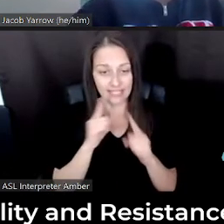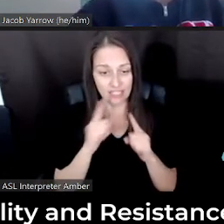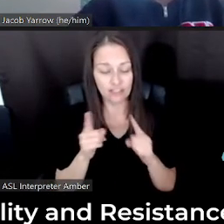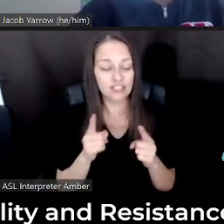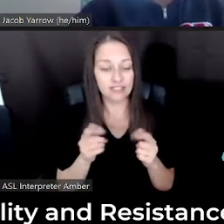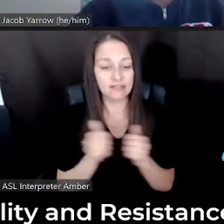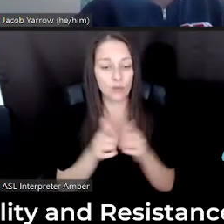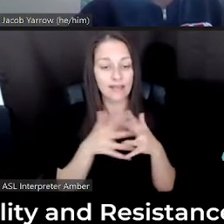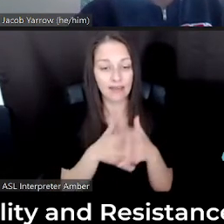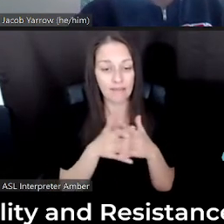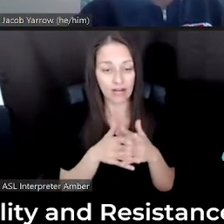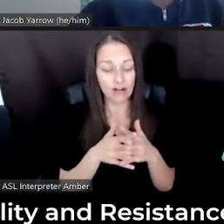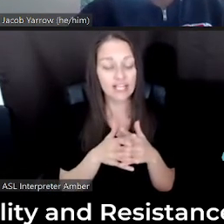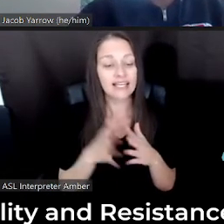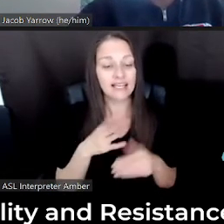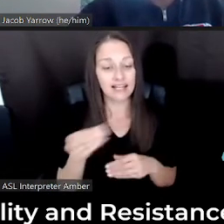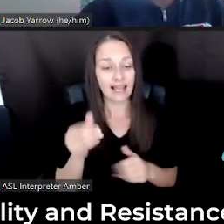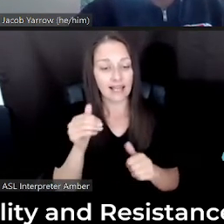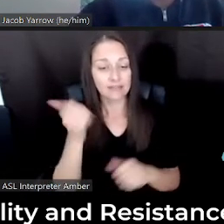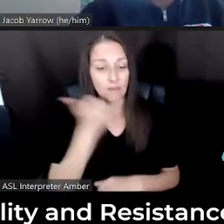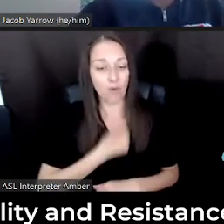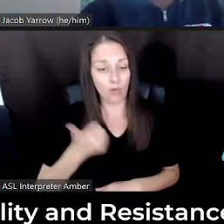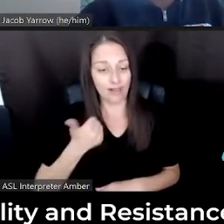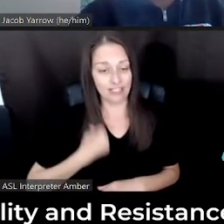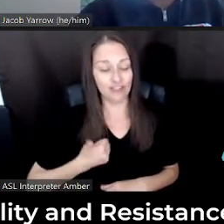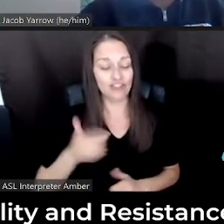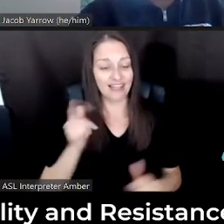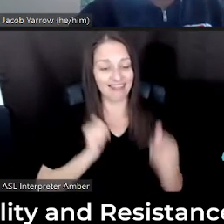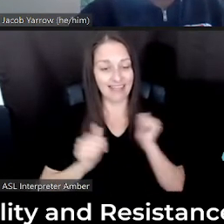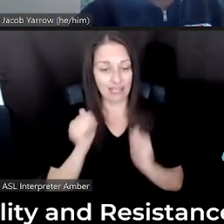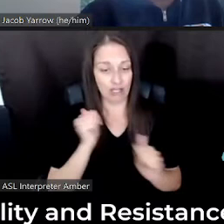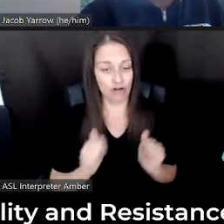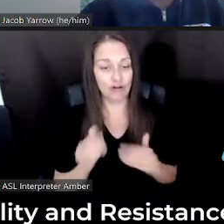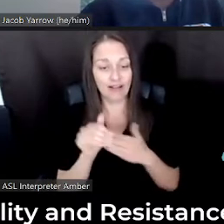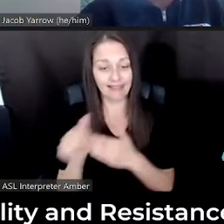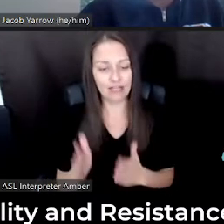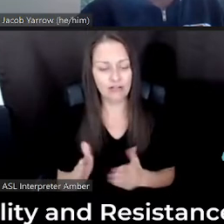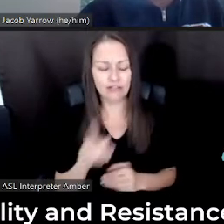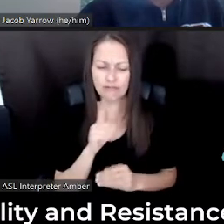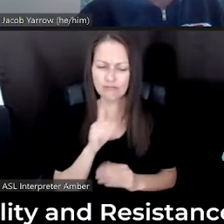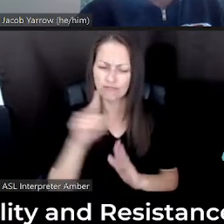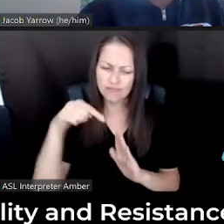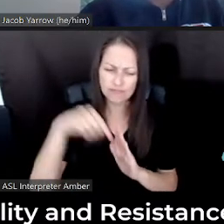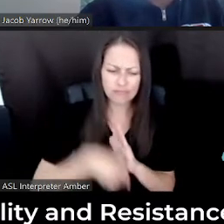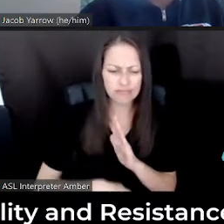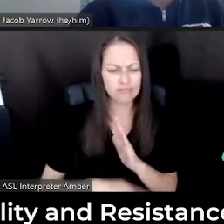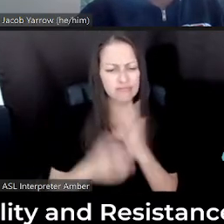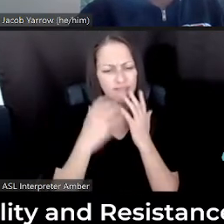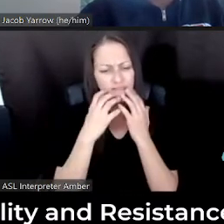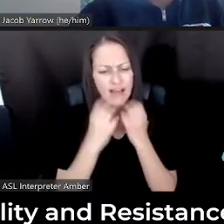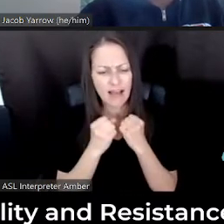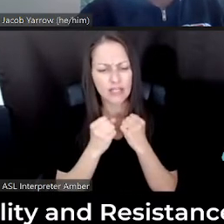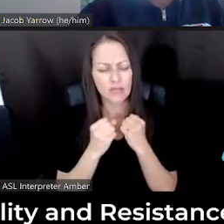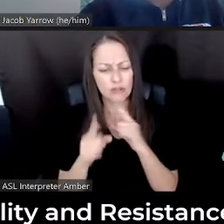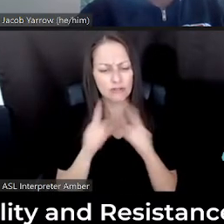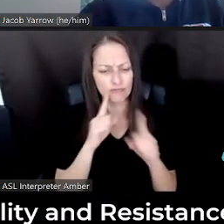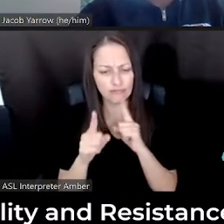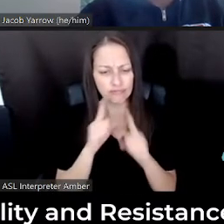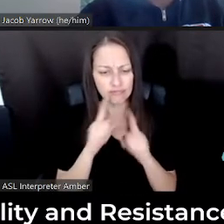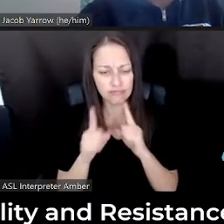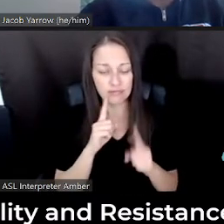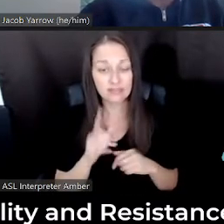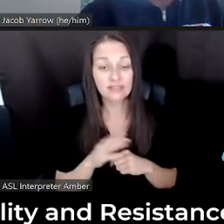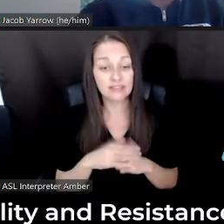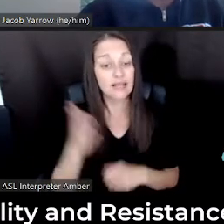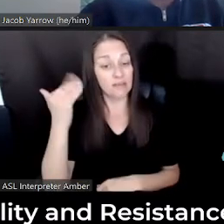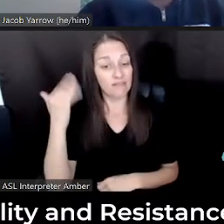artistic leaders, theater leaders. And they've been incredibly deep and valuable, and I think made me realize that in the festival going I'd been